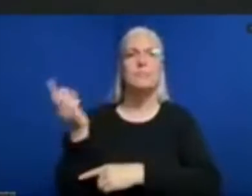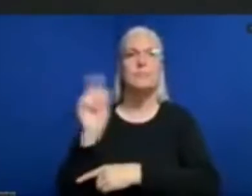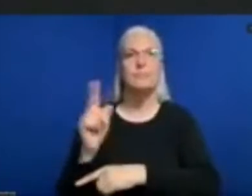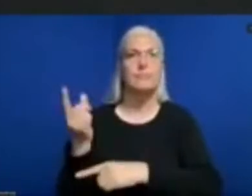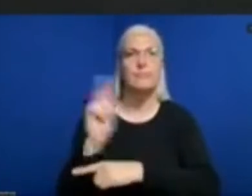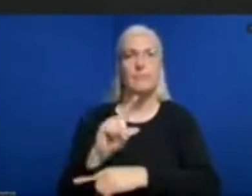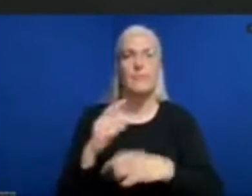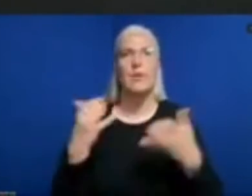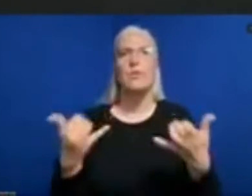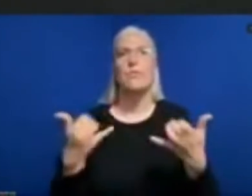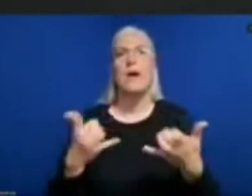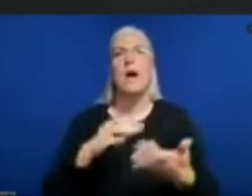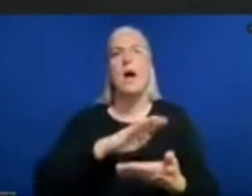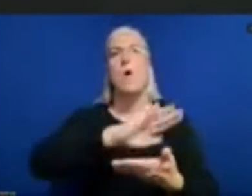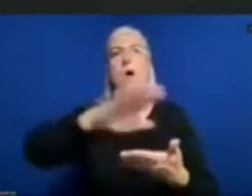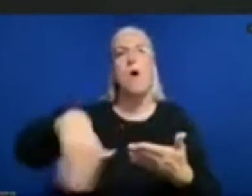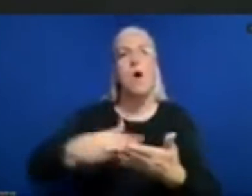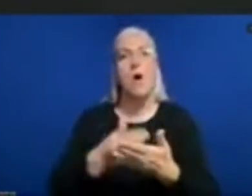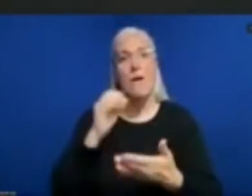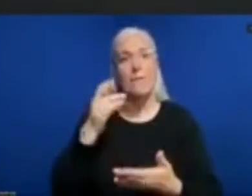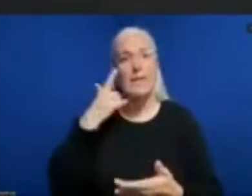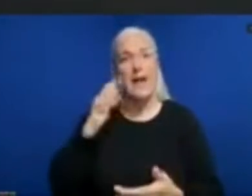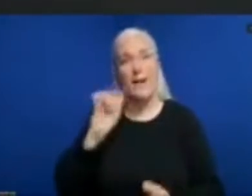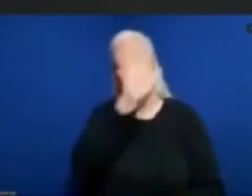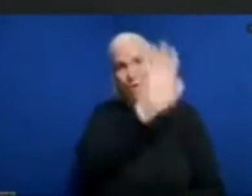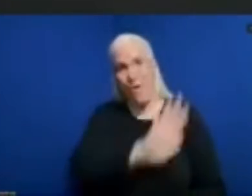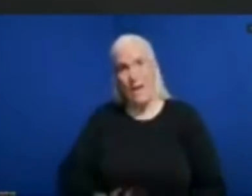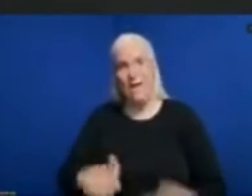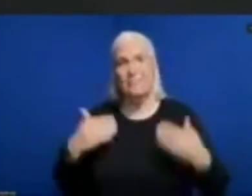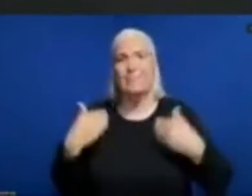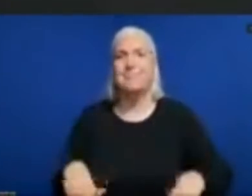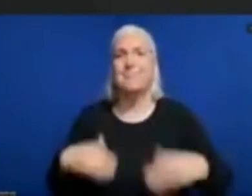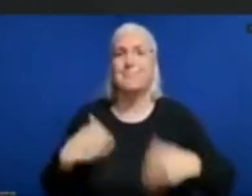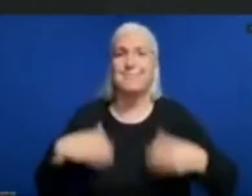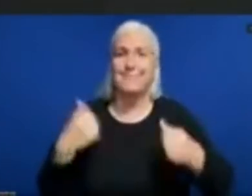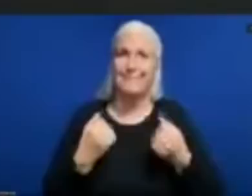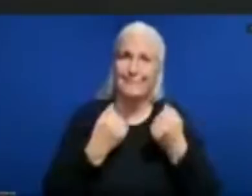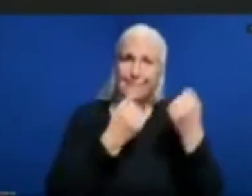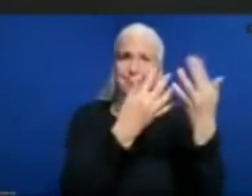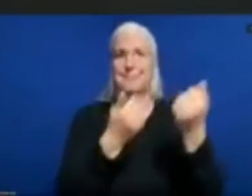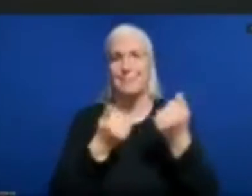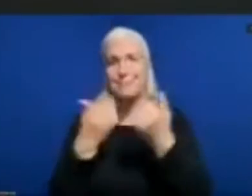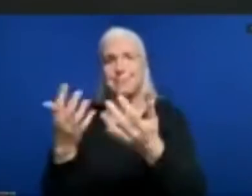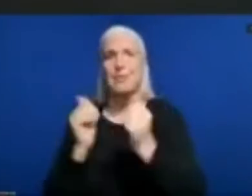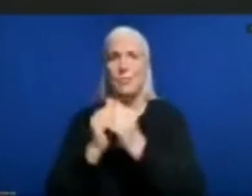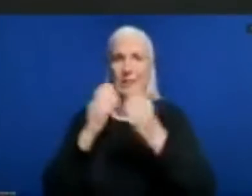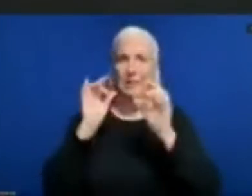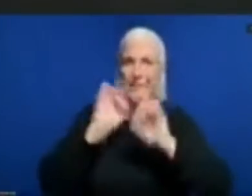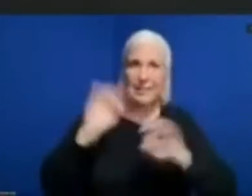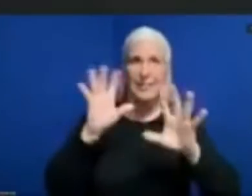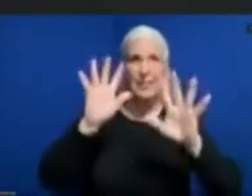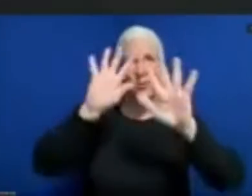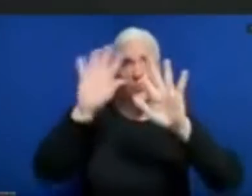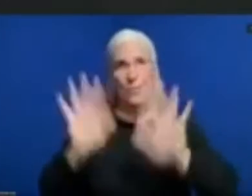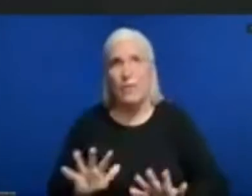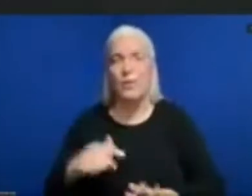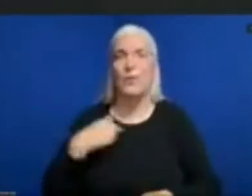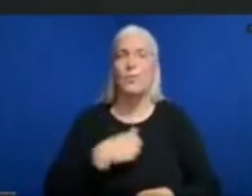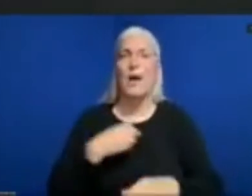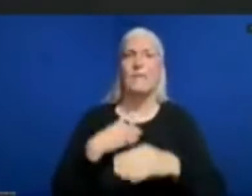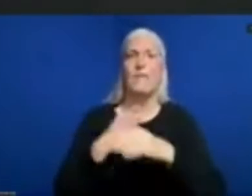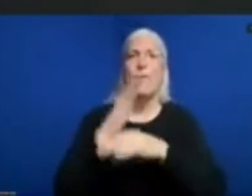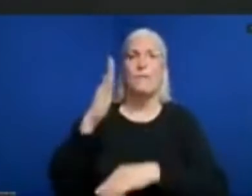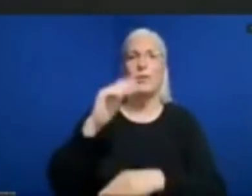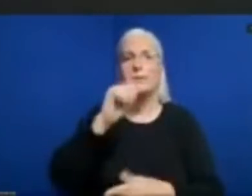extreme weather and unfavorable weather conditions, 10,000 federal, state, tribal, and local firefighters are assigned to